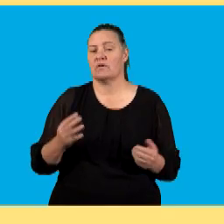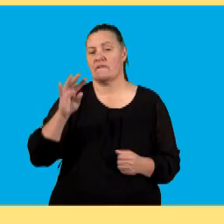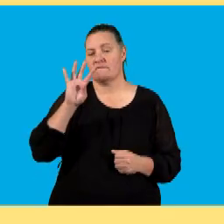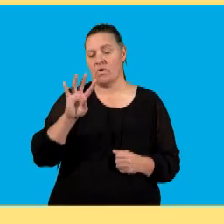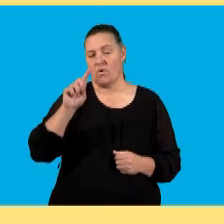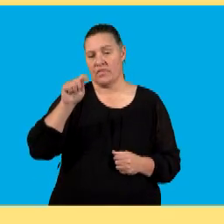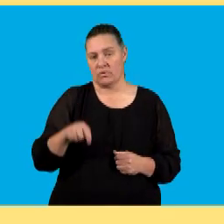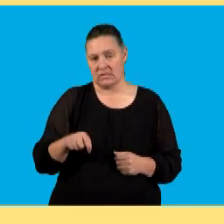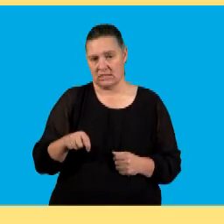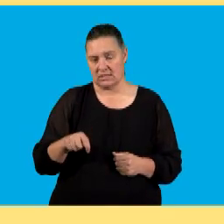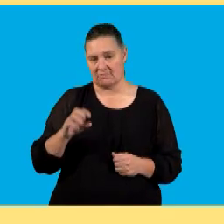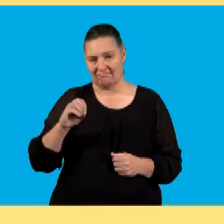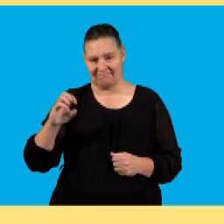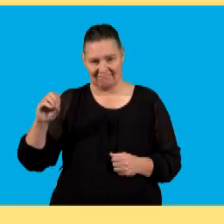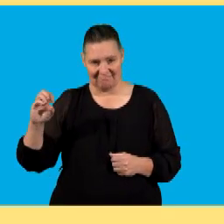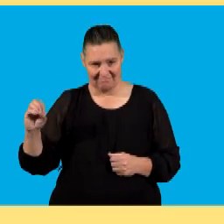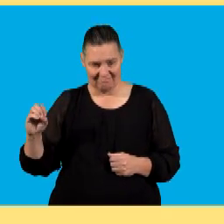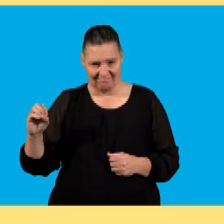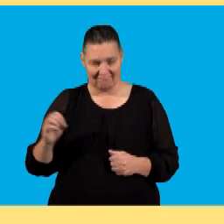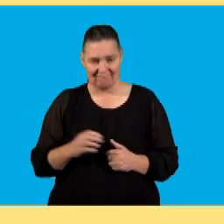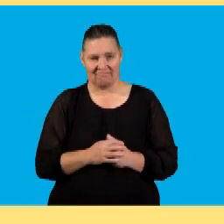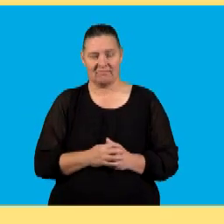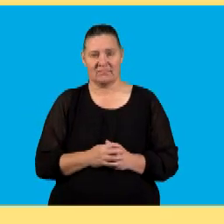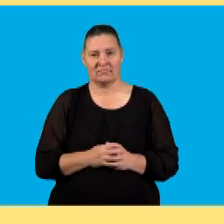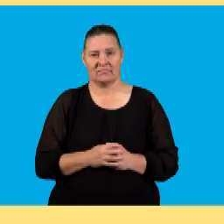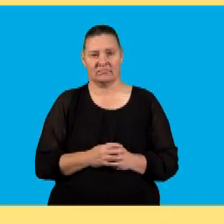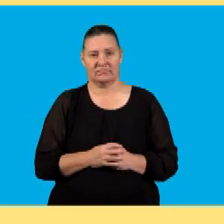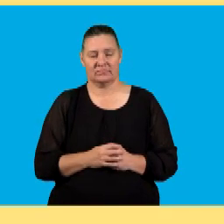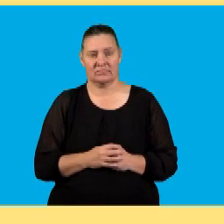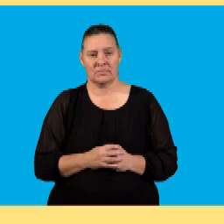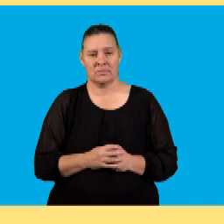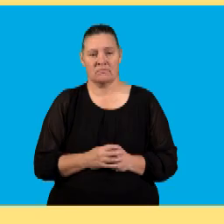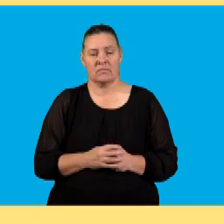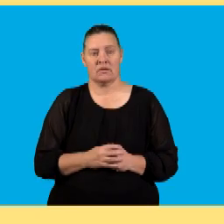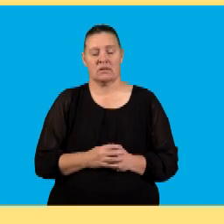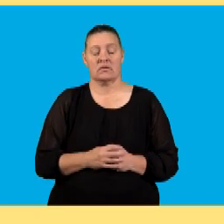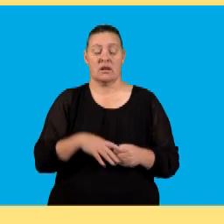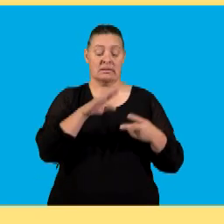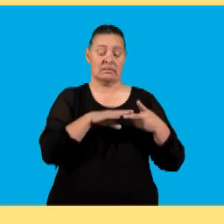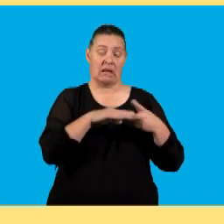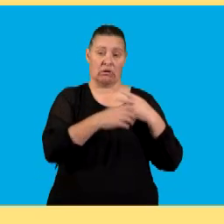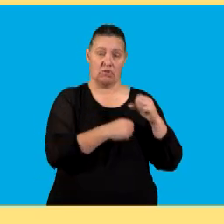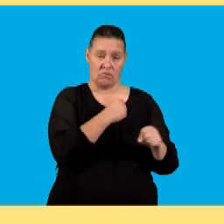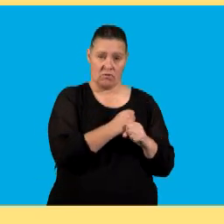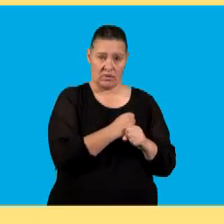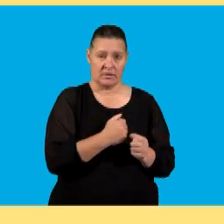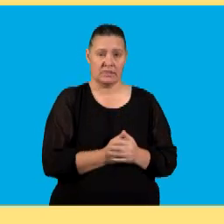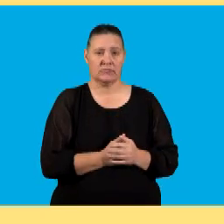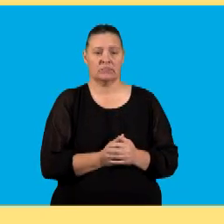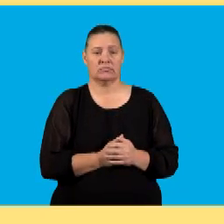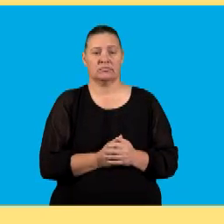thank you, 4,000. So I come here, my monthly salary becomes 4,000. In year